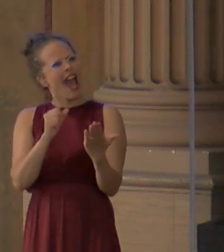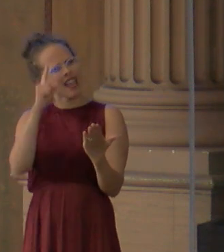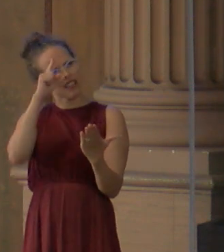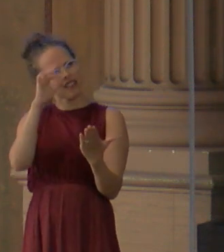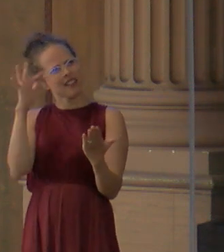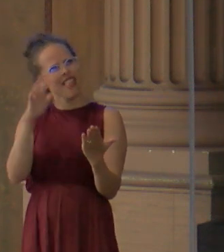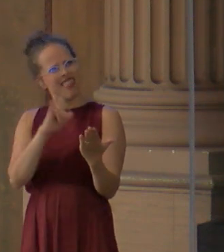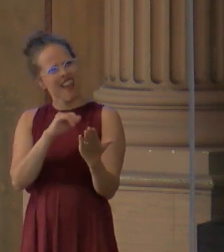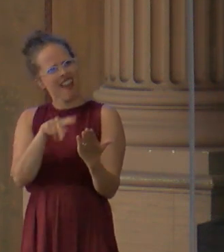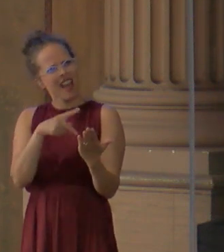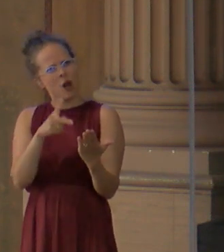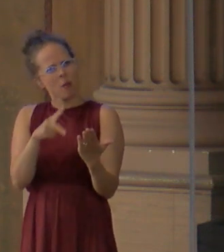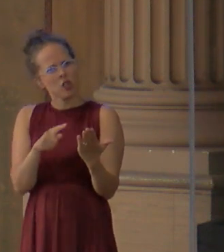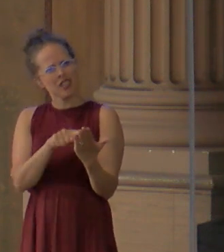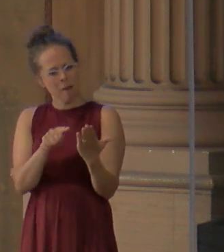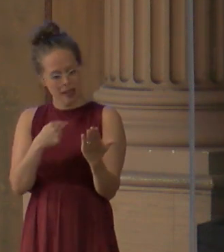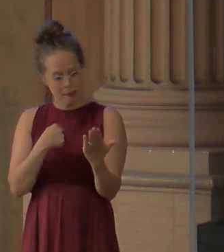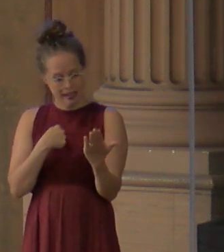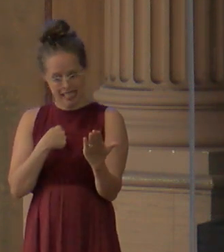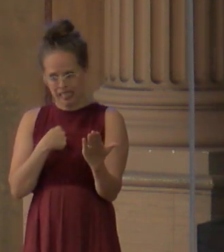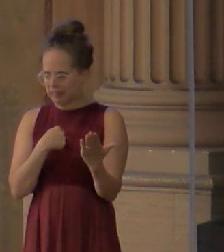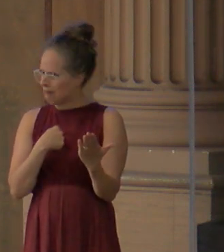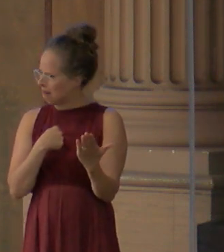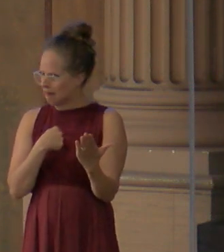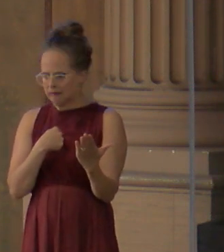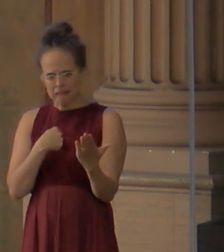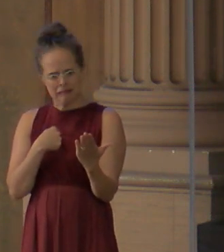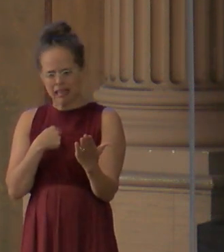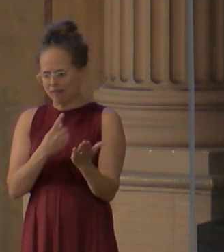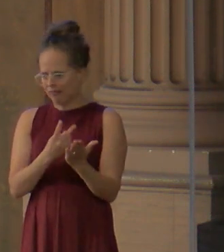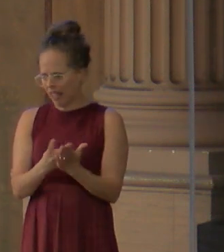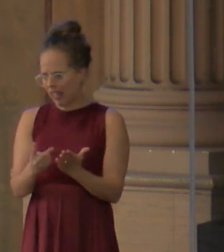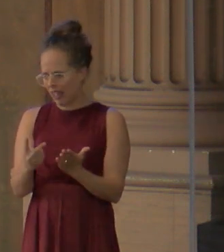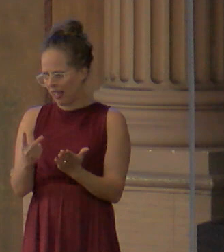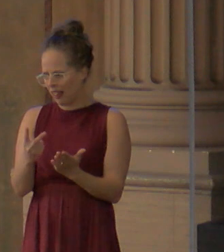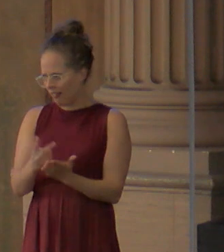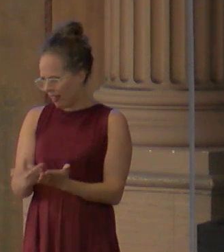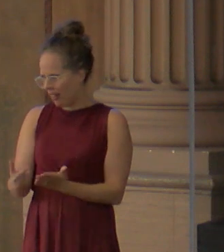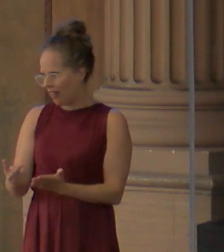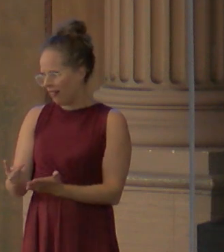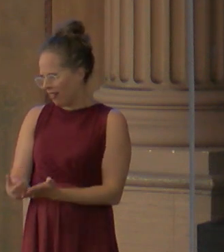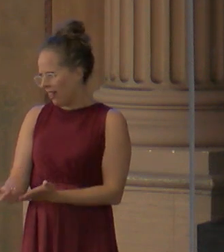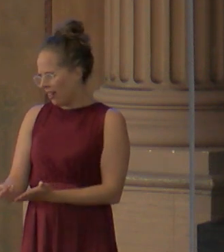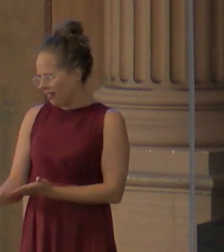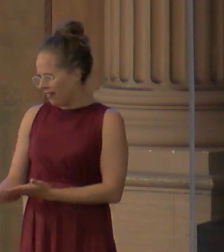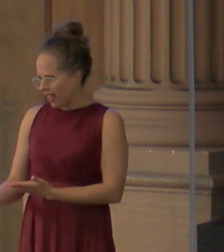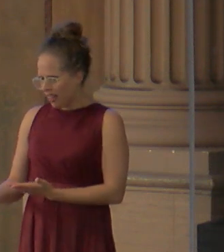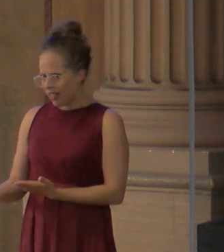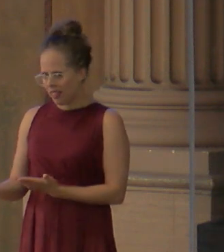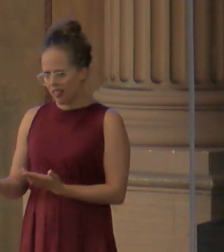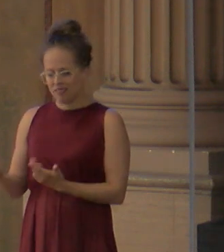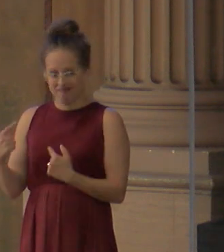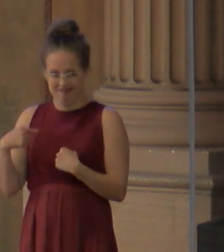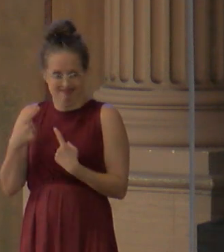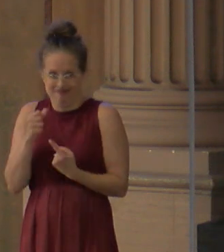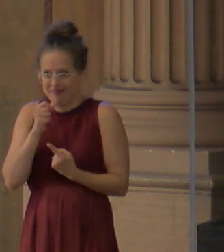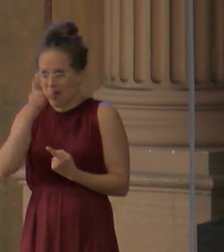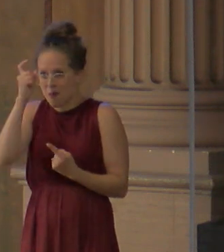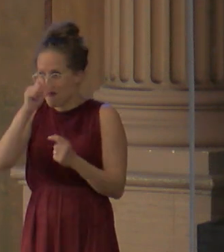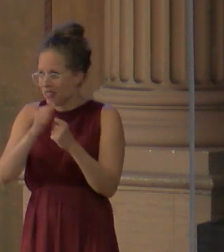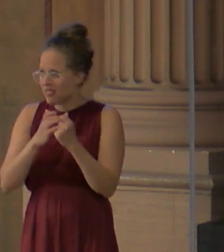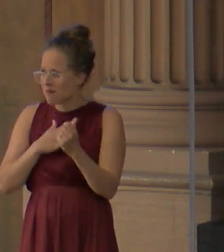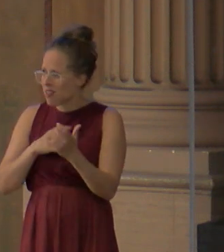I know I've fallen short of that so many times. I haven't used my words that way. I haven't been wise with words. I